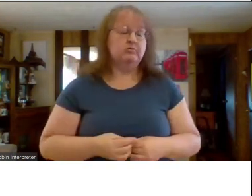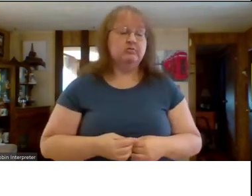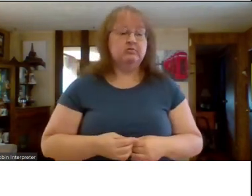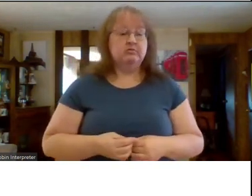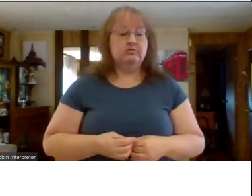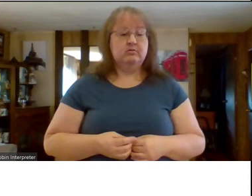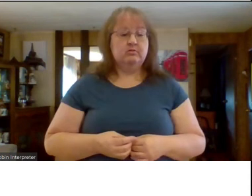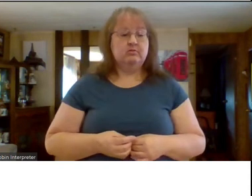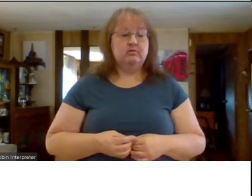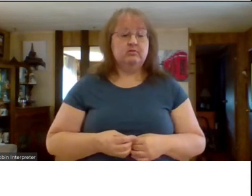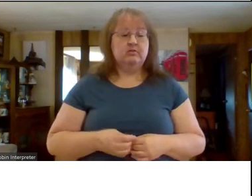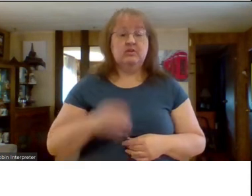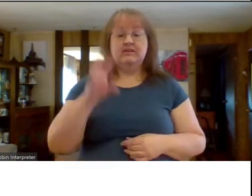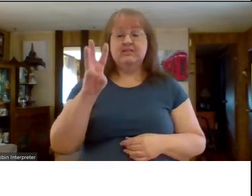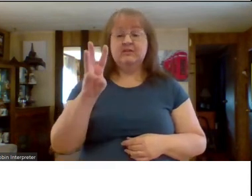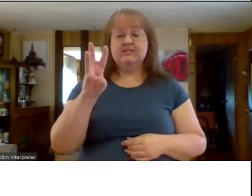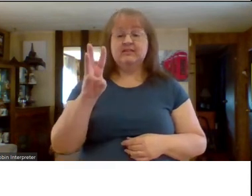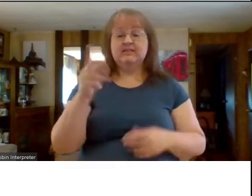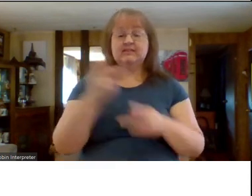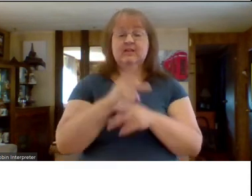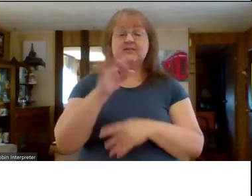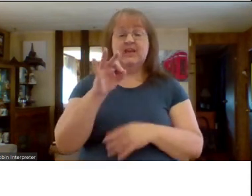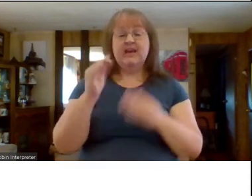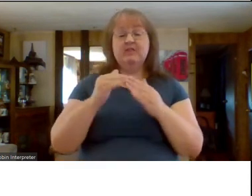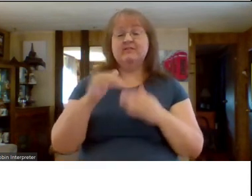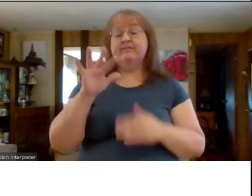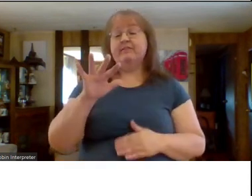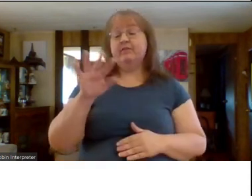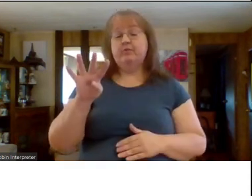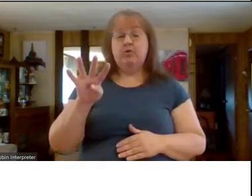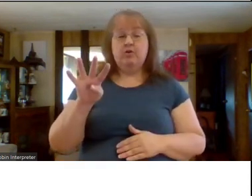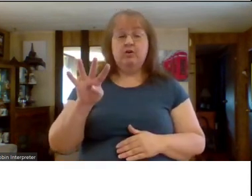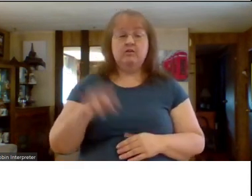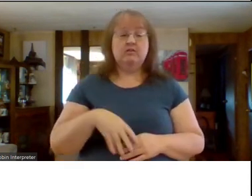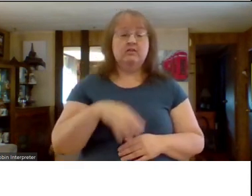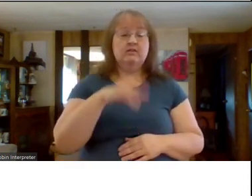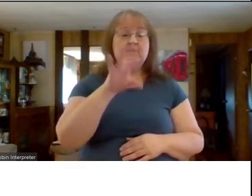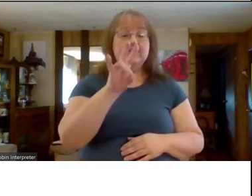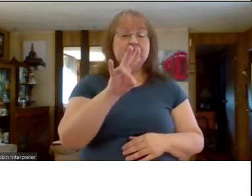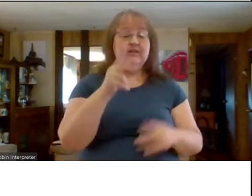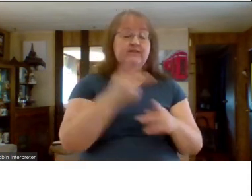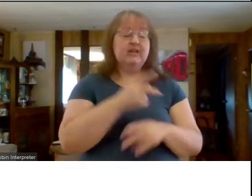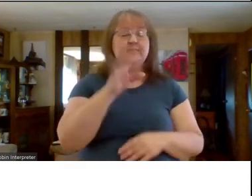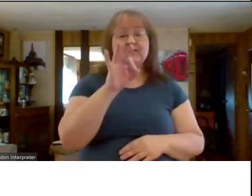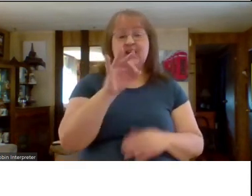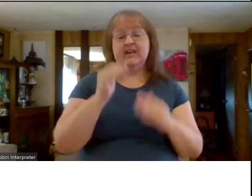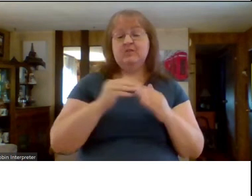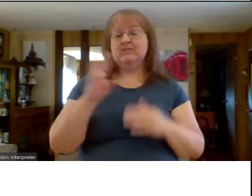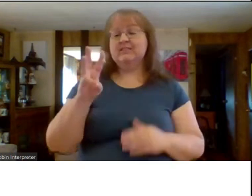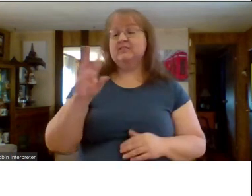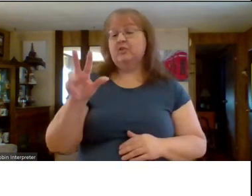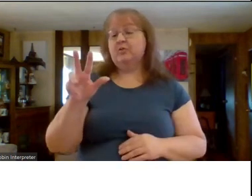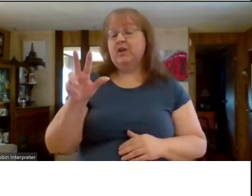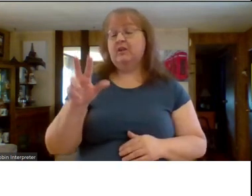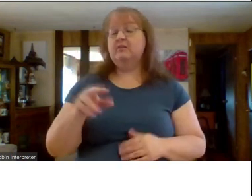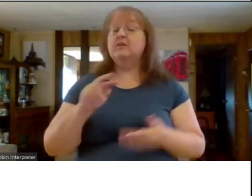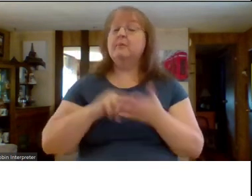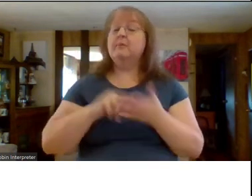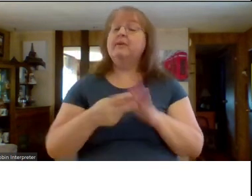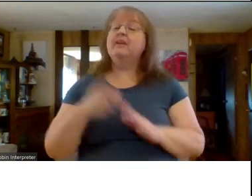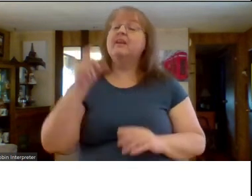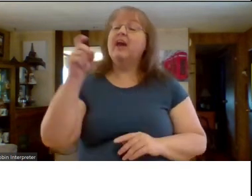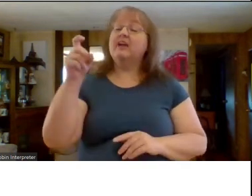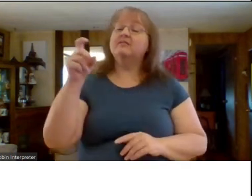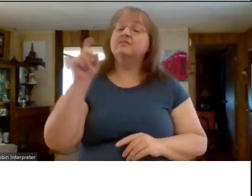then that's all you need to do. Look, 6 times 9 equals 54, so 7 times 9. 7